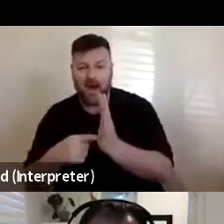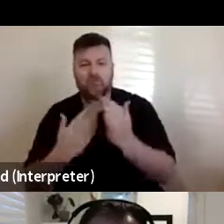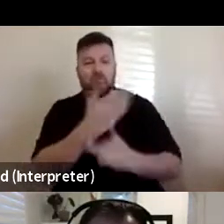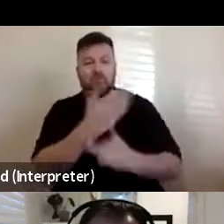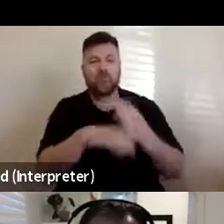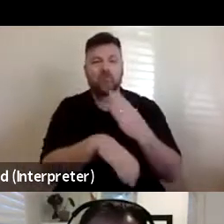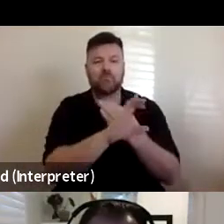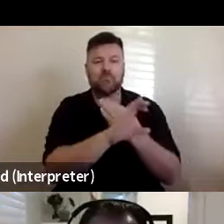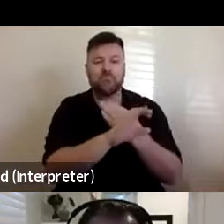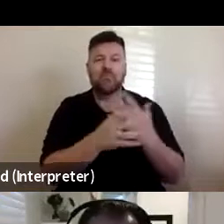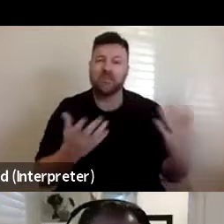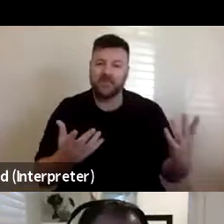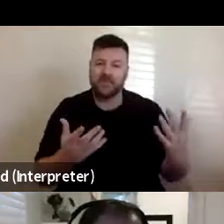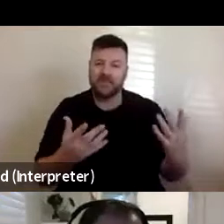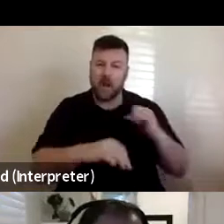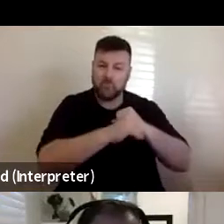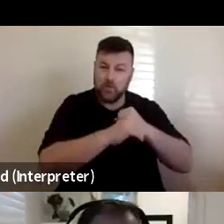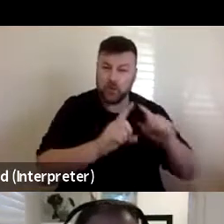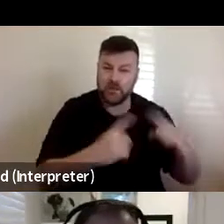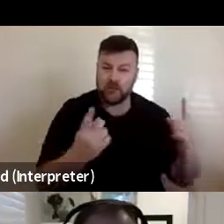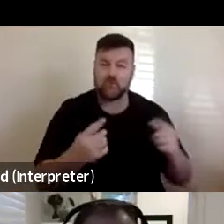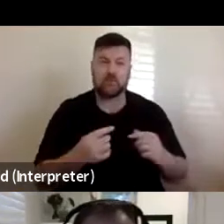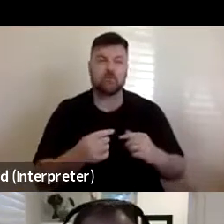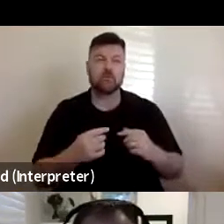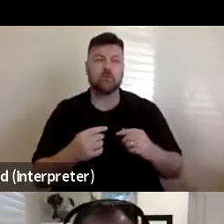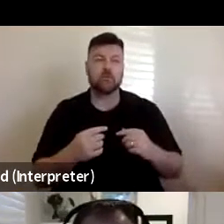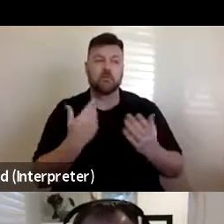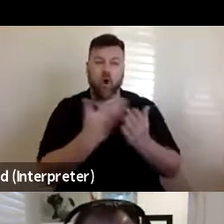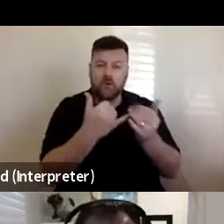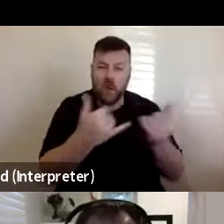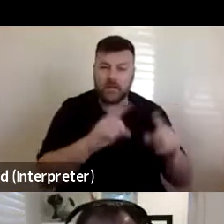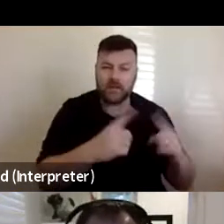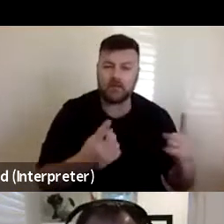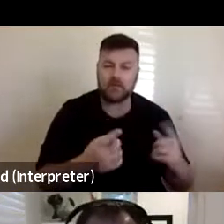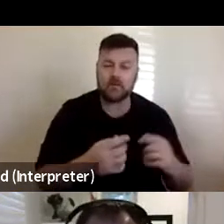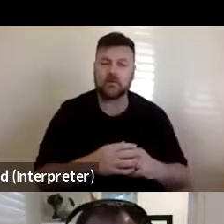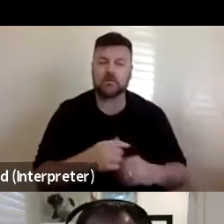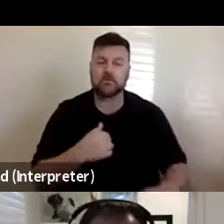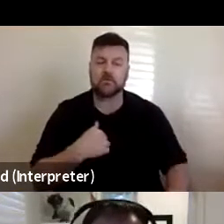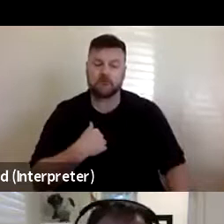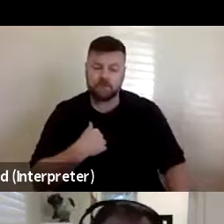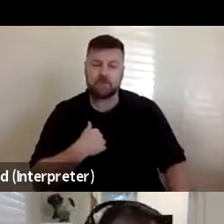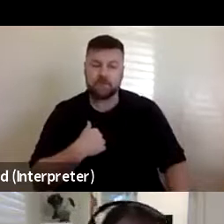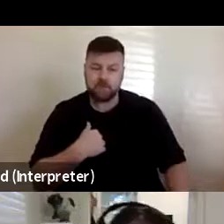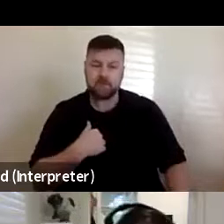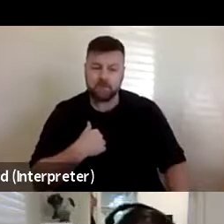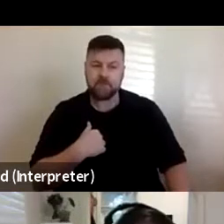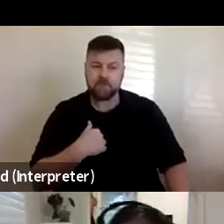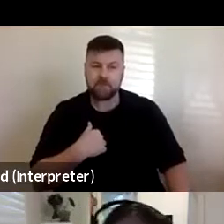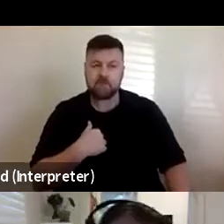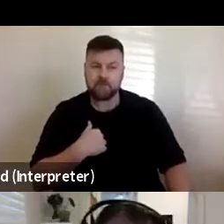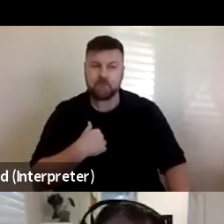event, how it's promoted differently and so on. And I find that incredibly, I